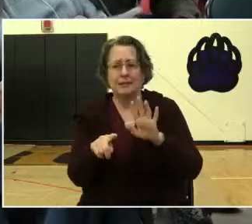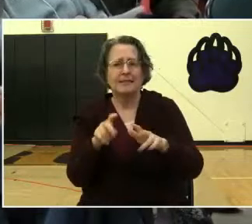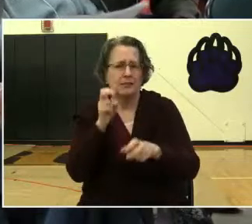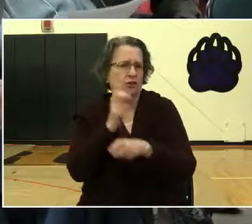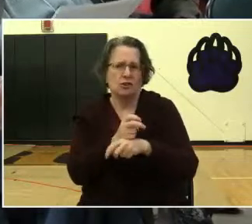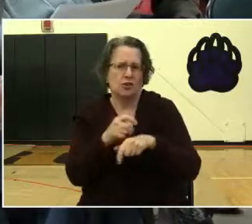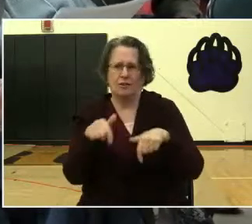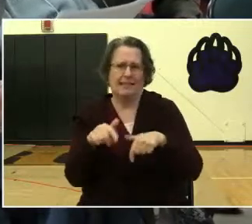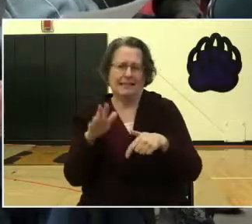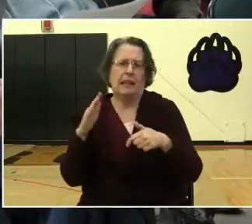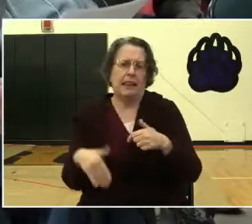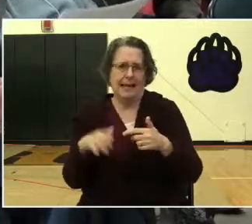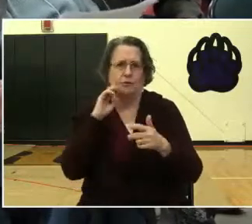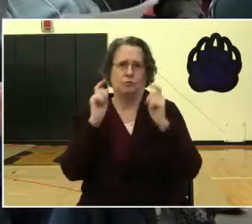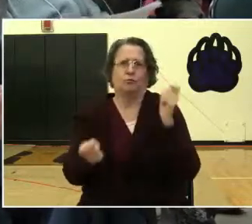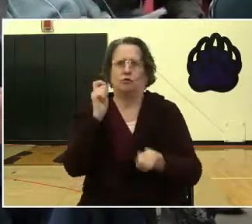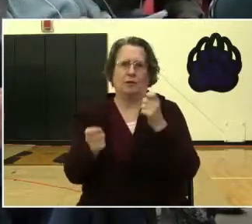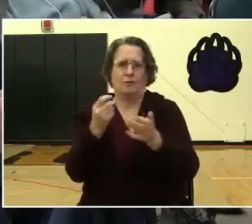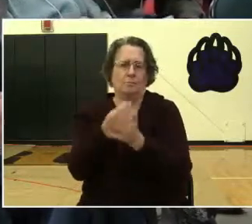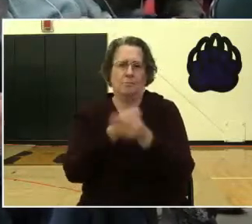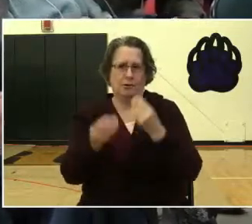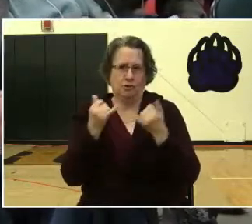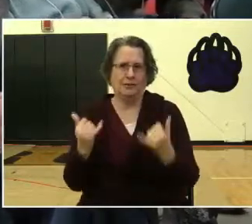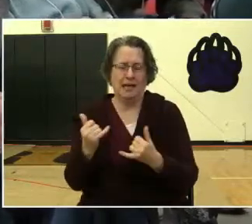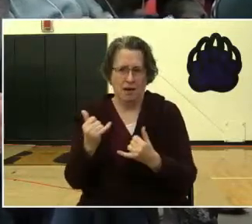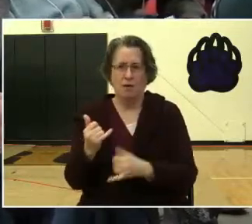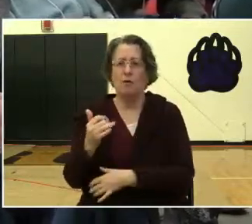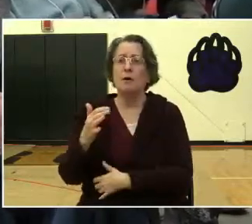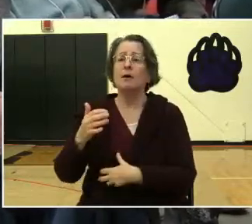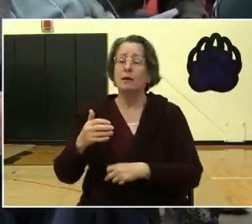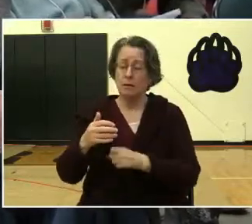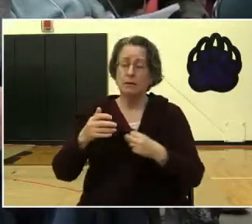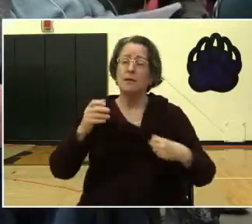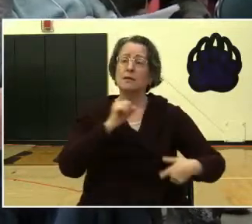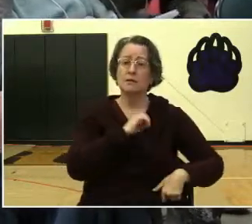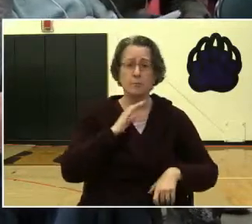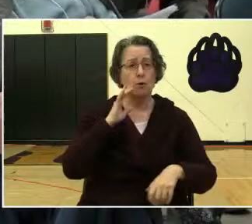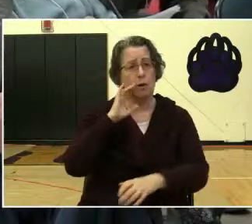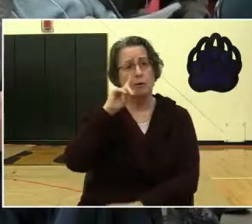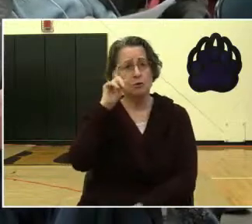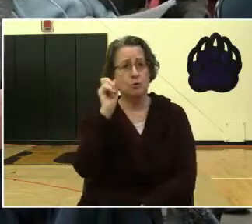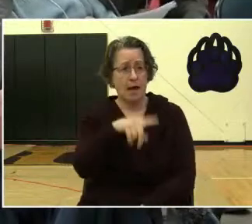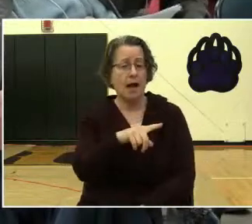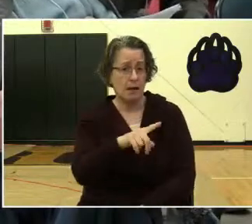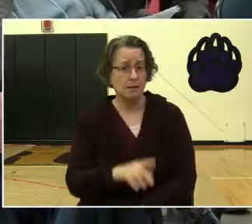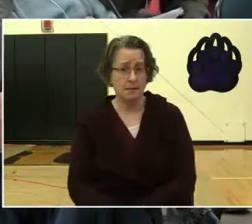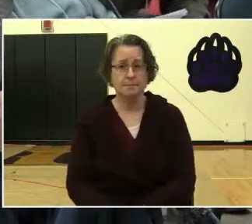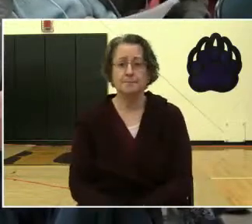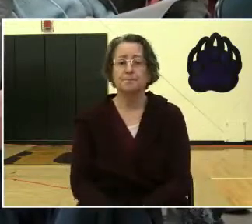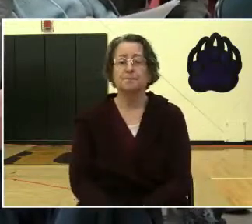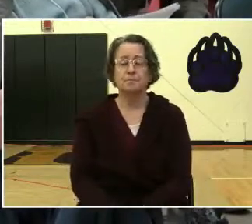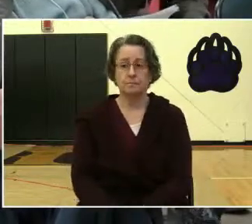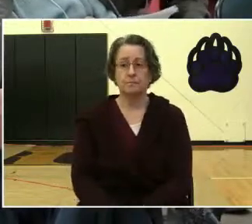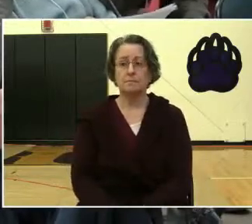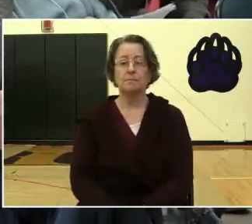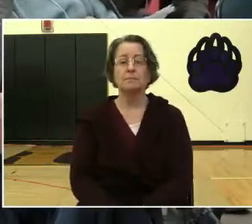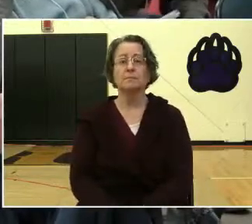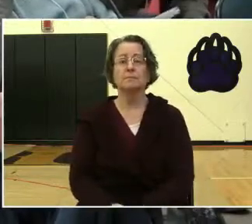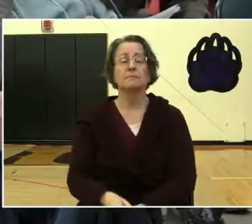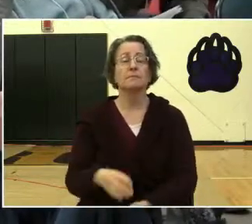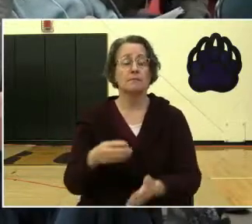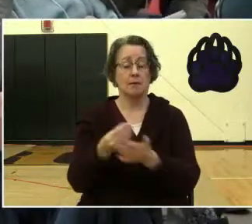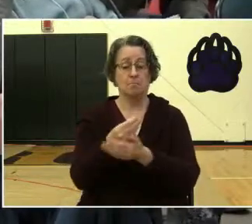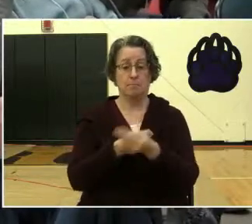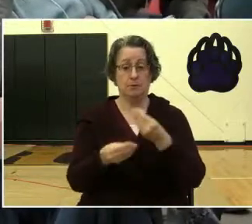thing but I just want to com ask a question of the select board in this budget we have budgeted for the coming